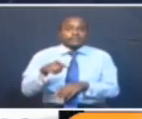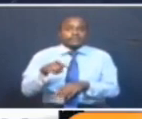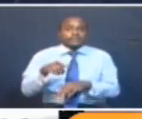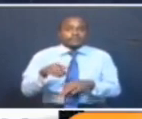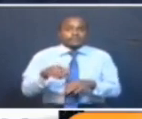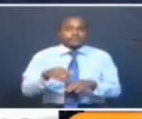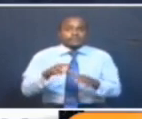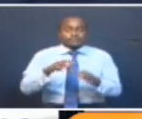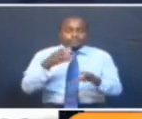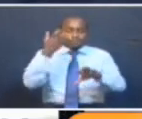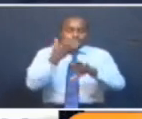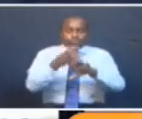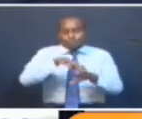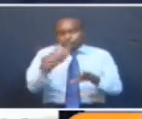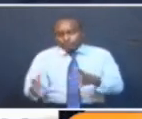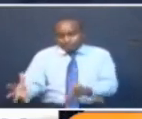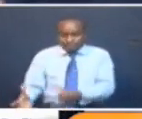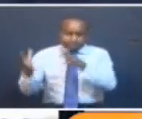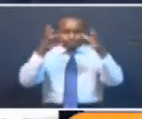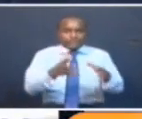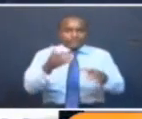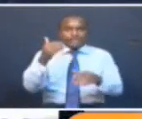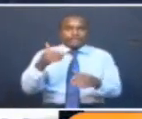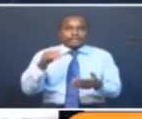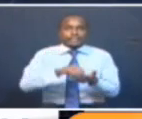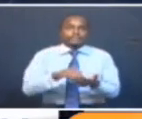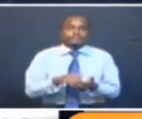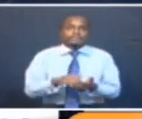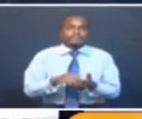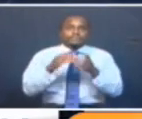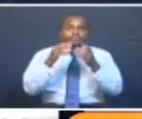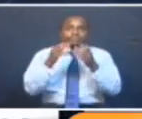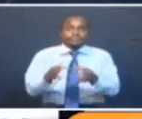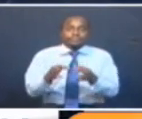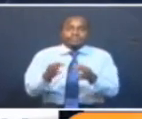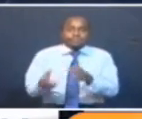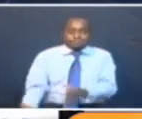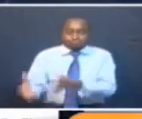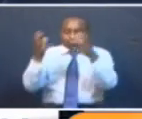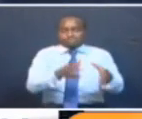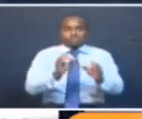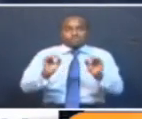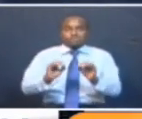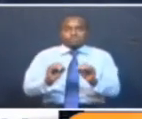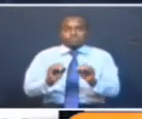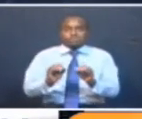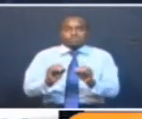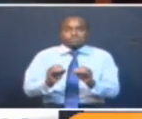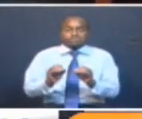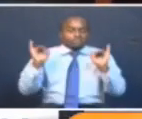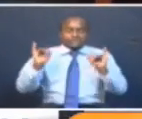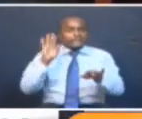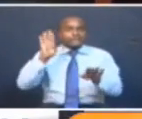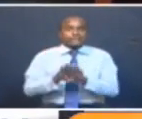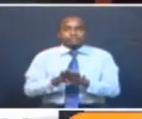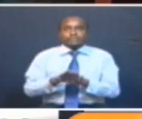to pick it up again and put it. Yeah. But if you don't do it, then that stone will be there and you will be sitting here. That's it. When you see